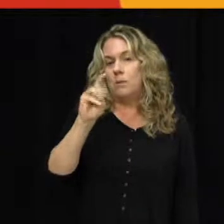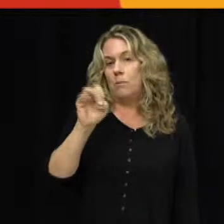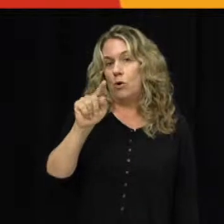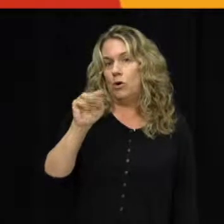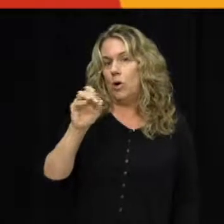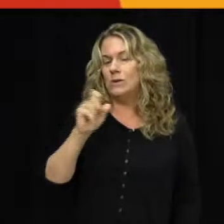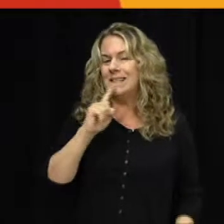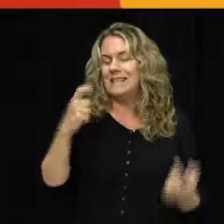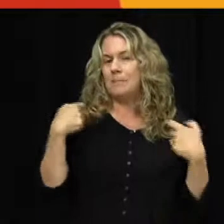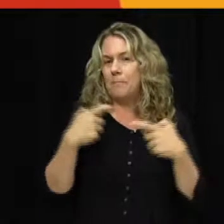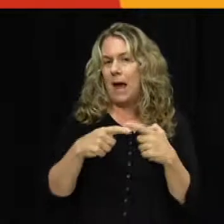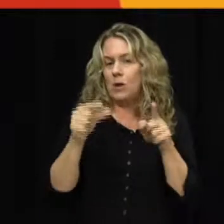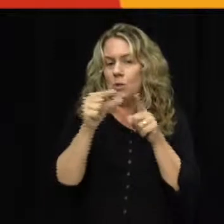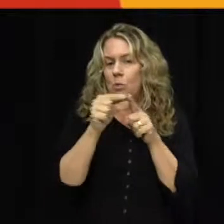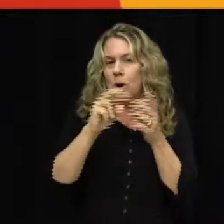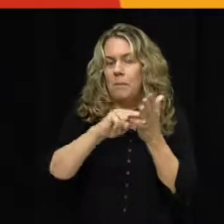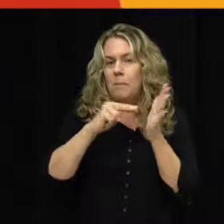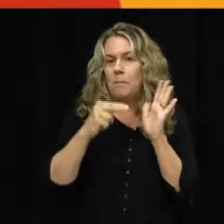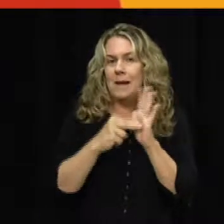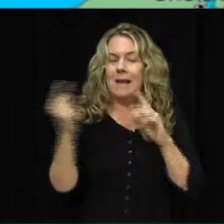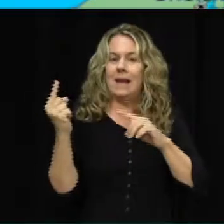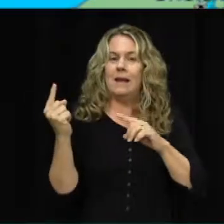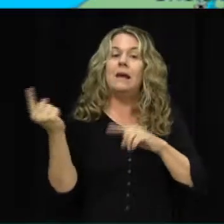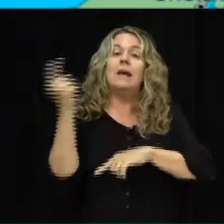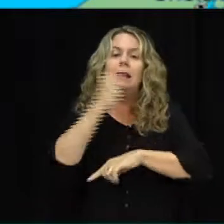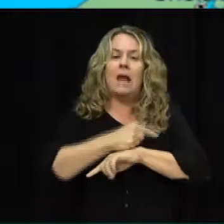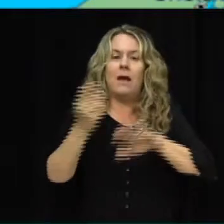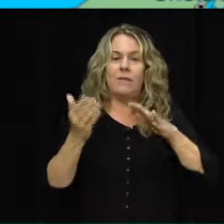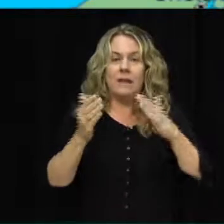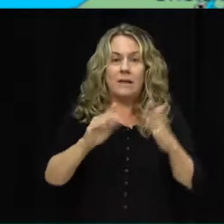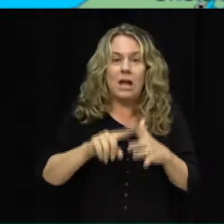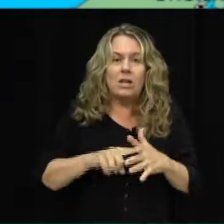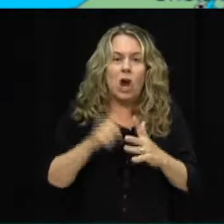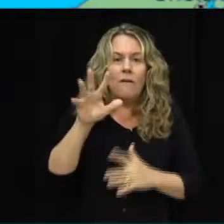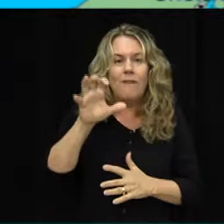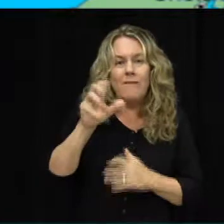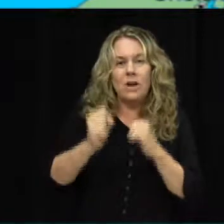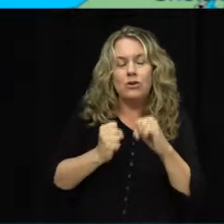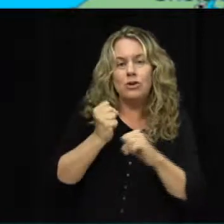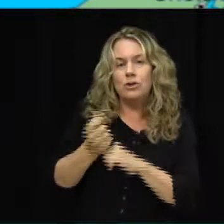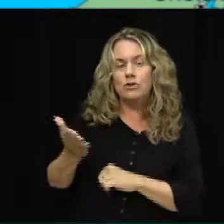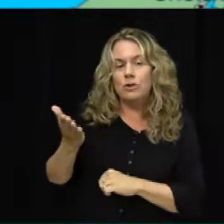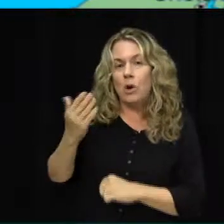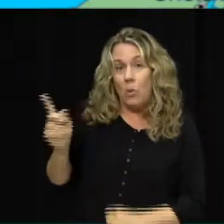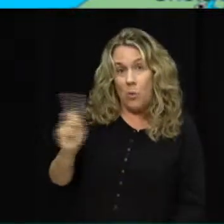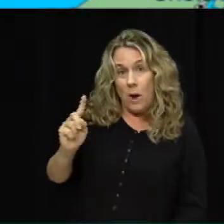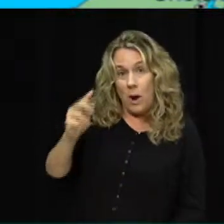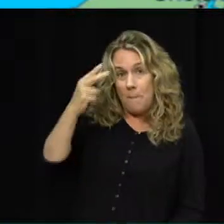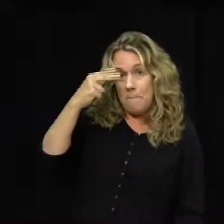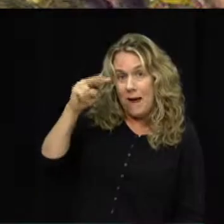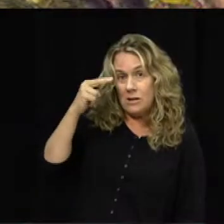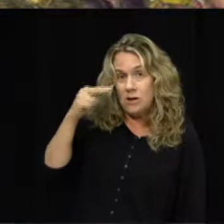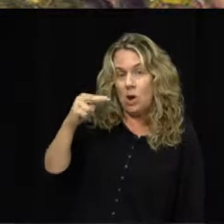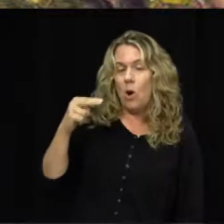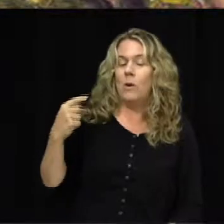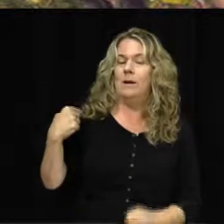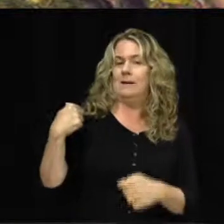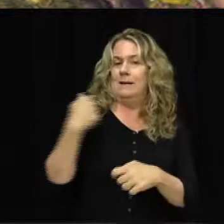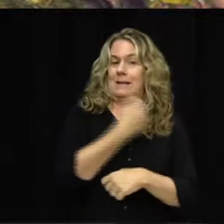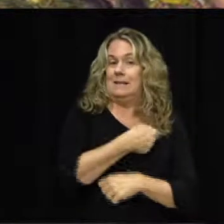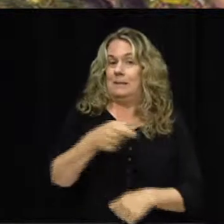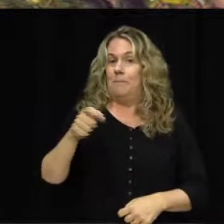Dia de los Muertos is Spanish for Day of the Dead. This holiday began 500 years ago in Mexico when